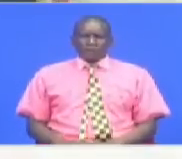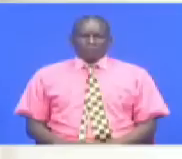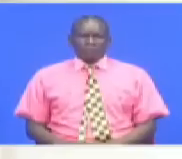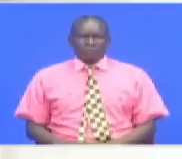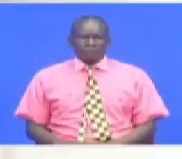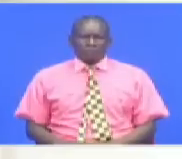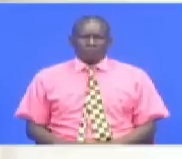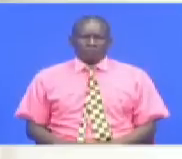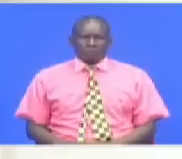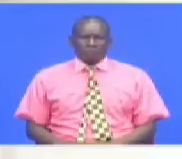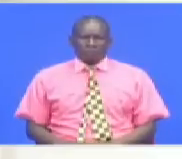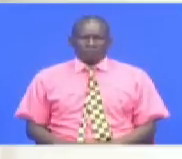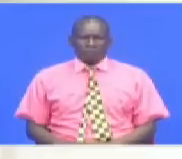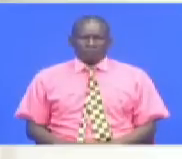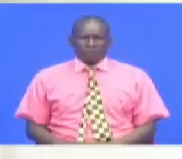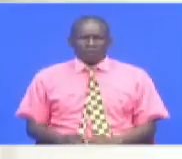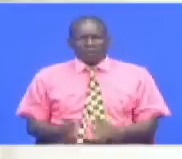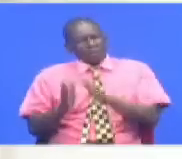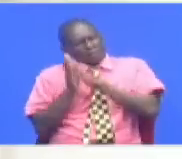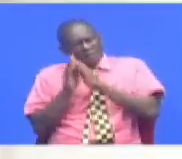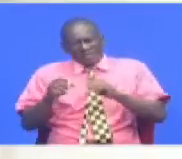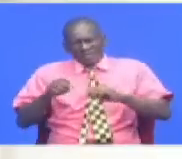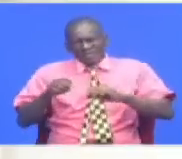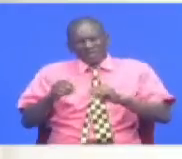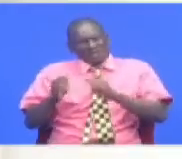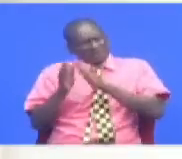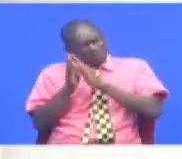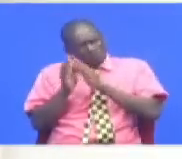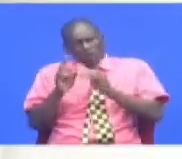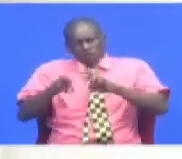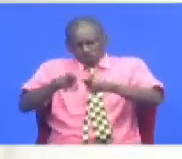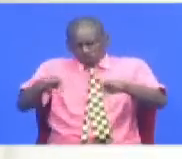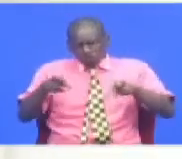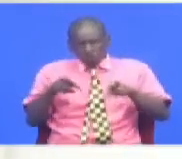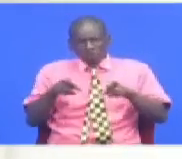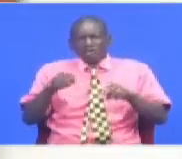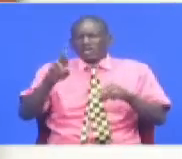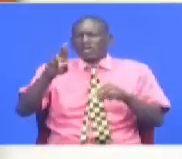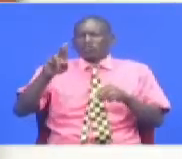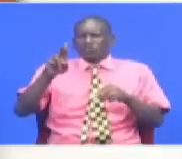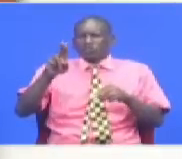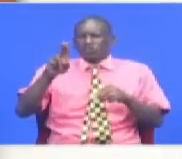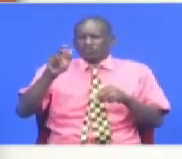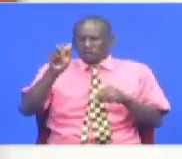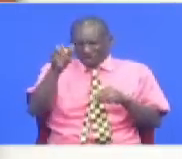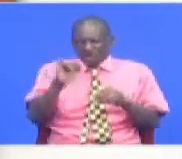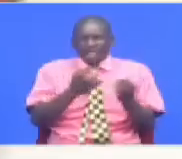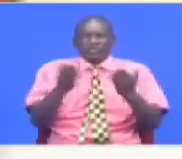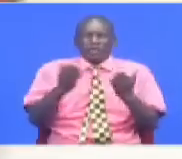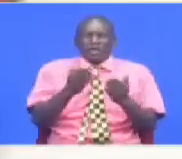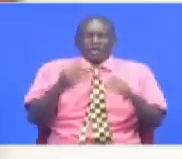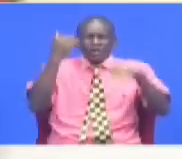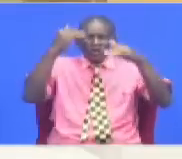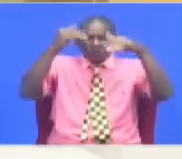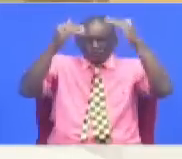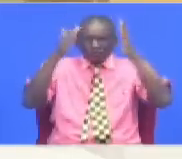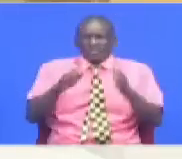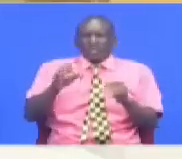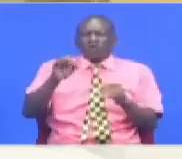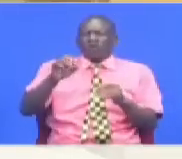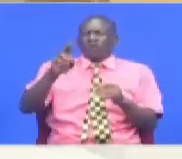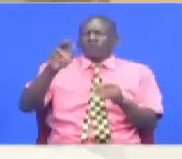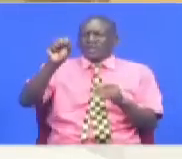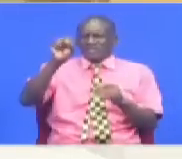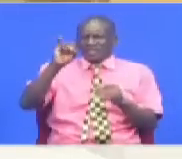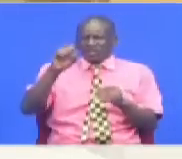This quaint and intimate bedsitter in Ruai had been the new home of 59-year-old Professor Zachary Mosoti for a couple of months now,